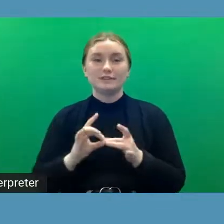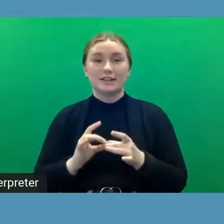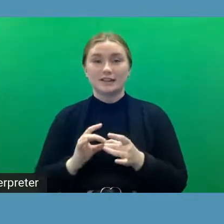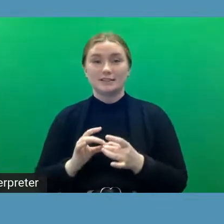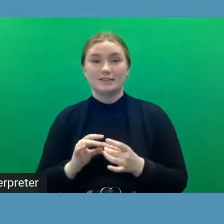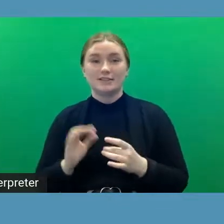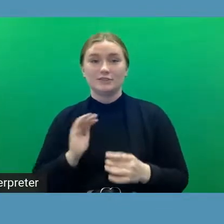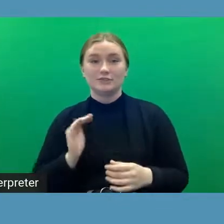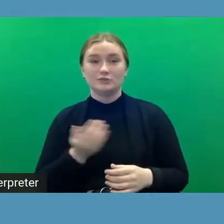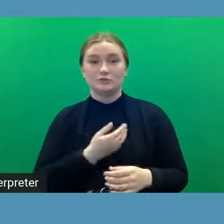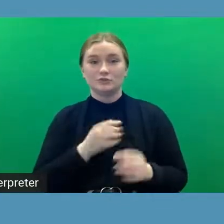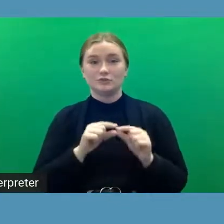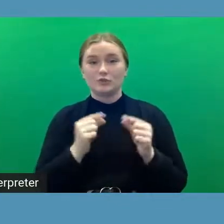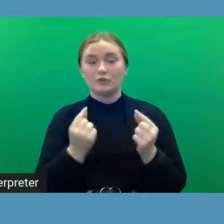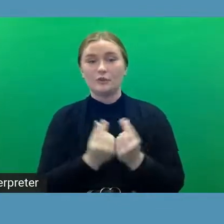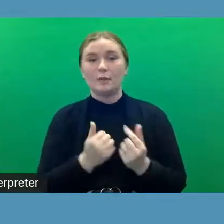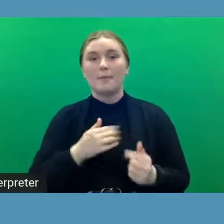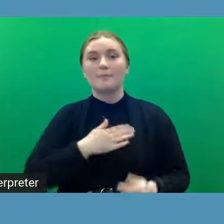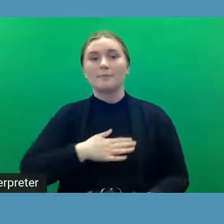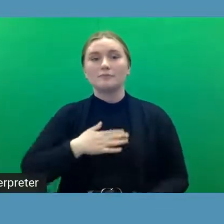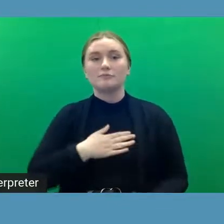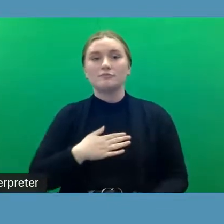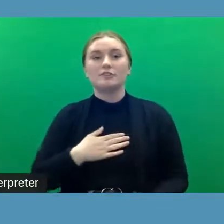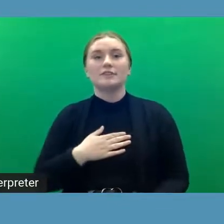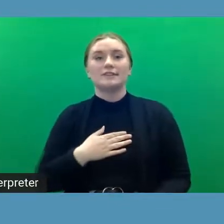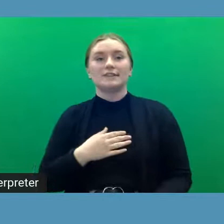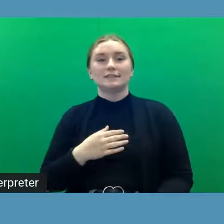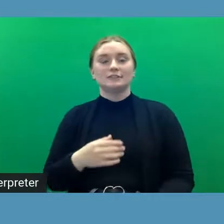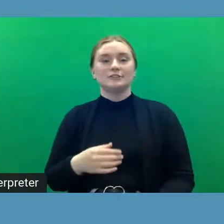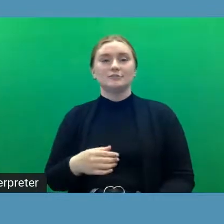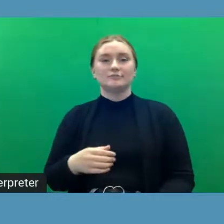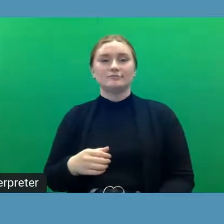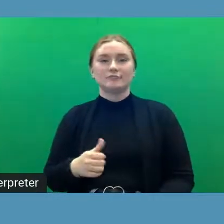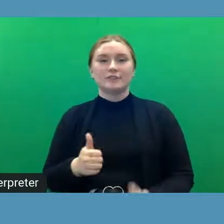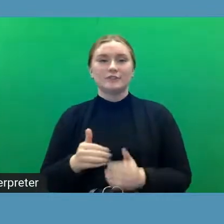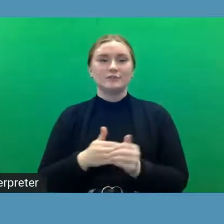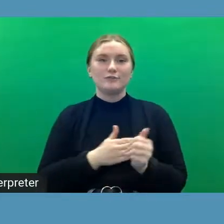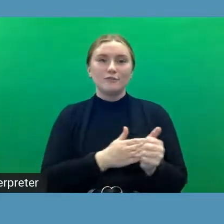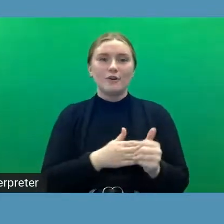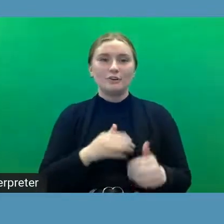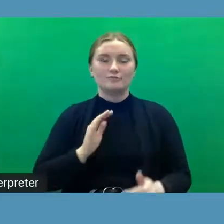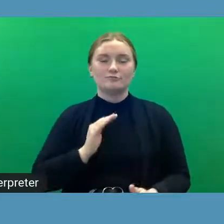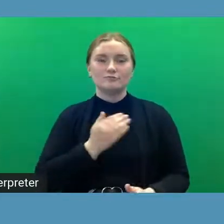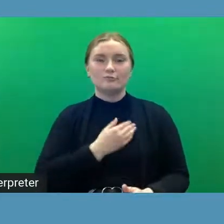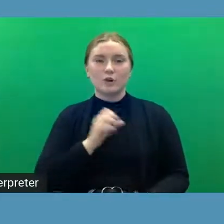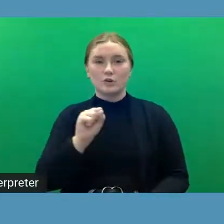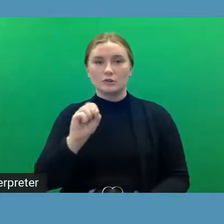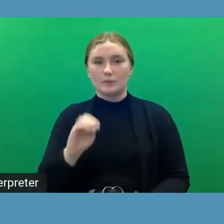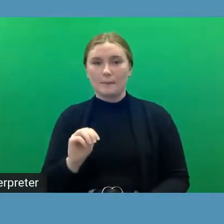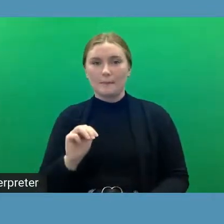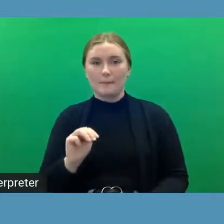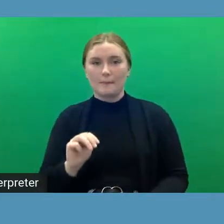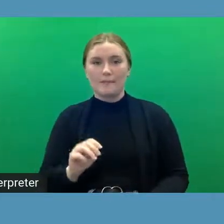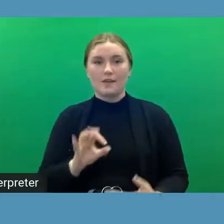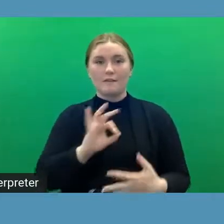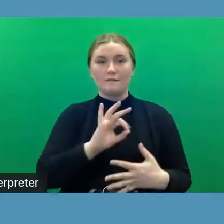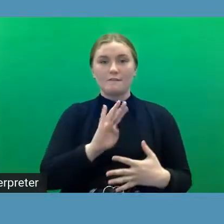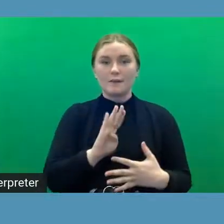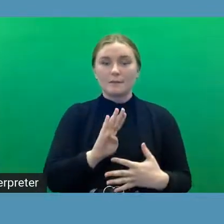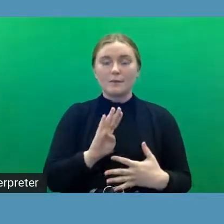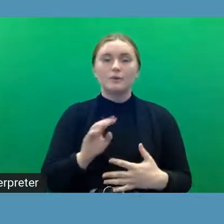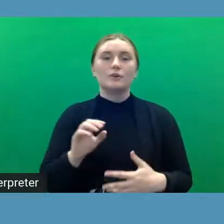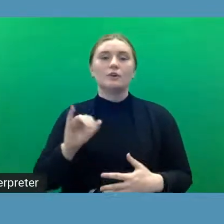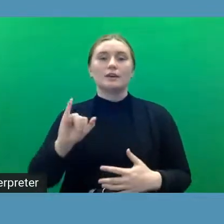on social media. We have all the social media channels, and links will be posted in the chat. Now, it is